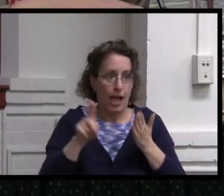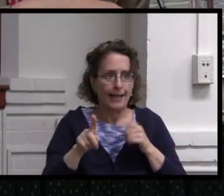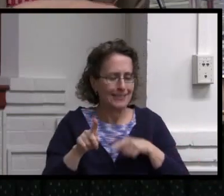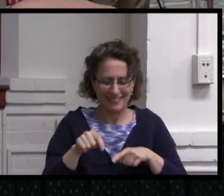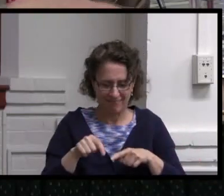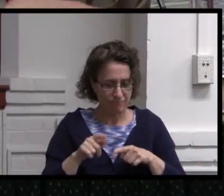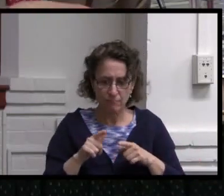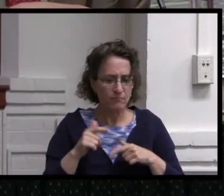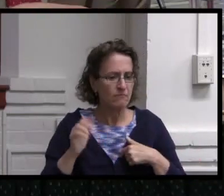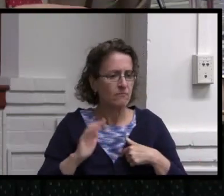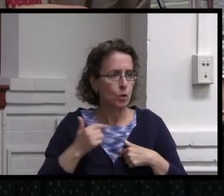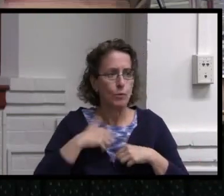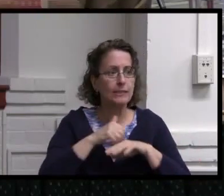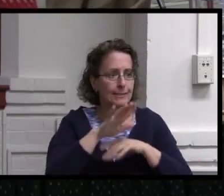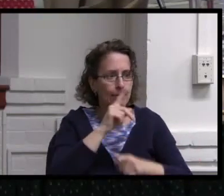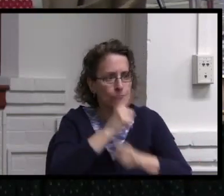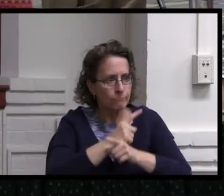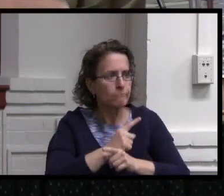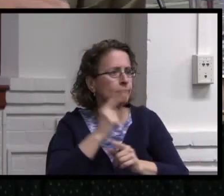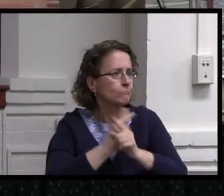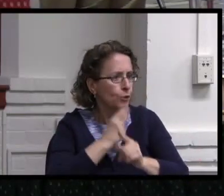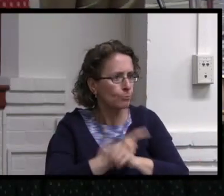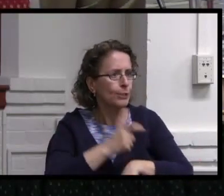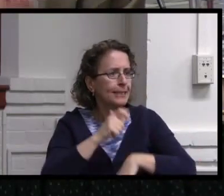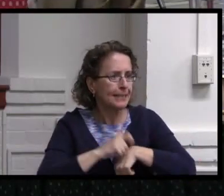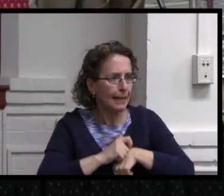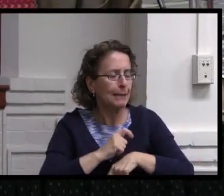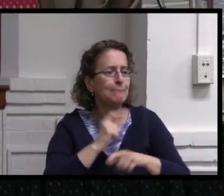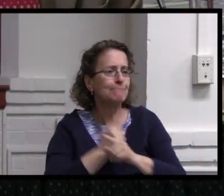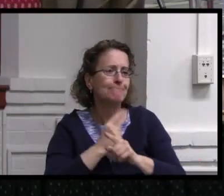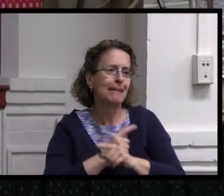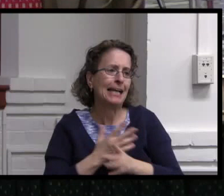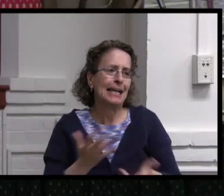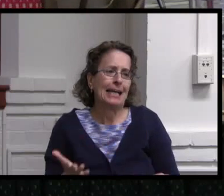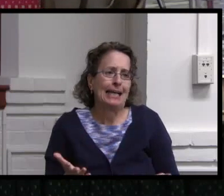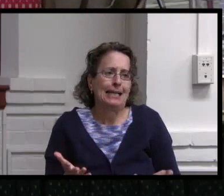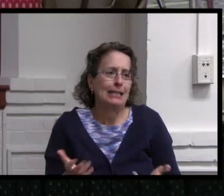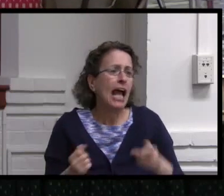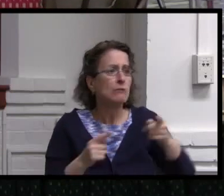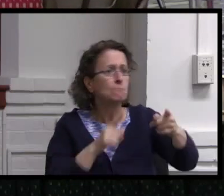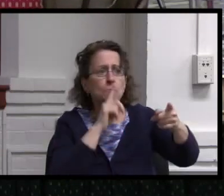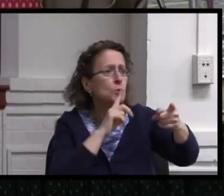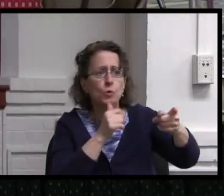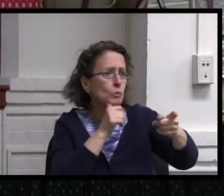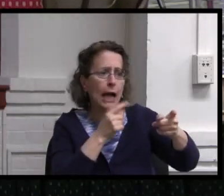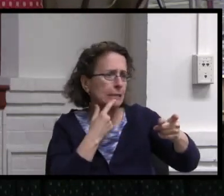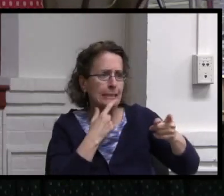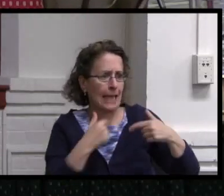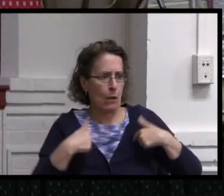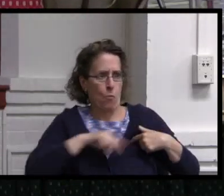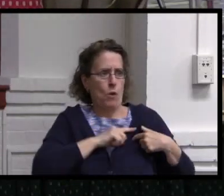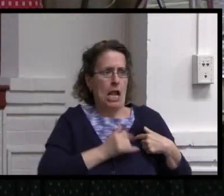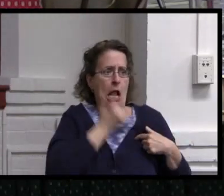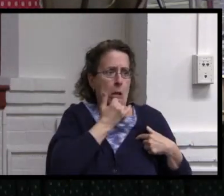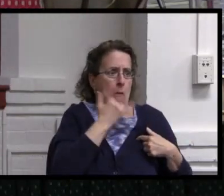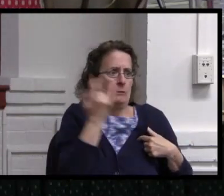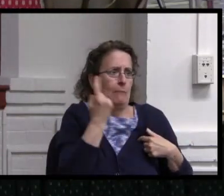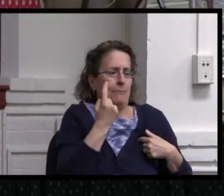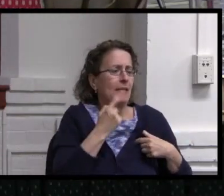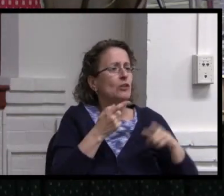error made, and I don't believe that the customers are suggesting that there was, that it was a personal circumstance situation.